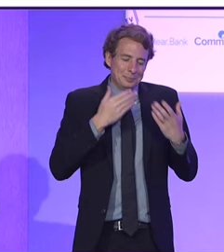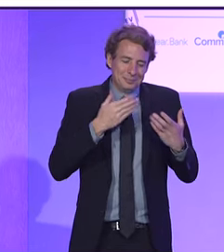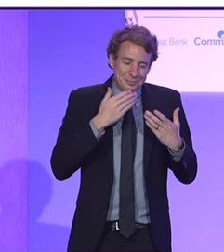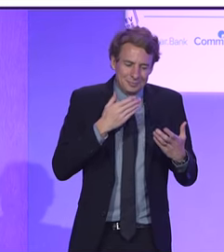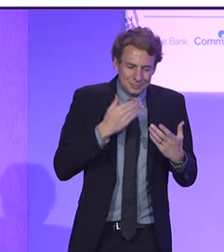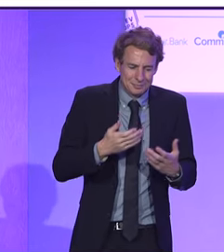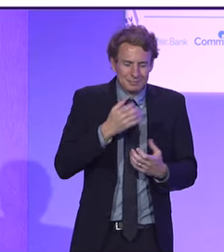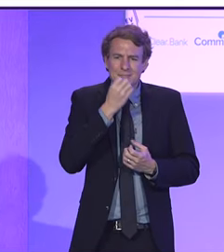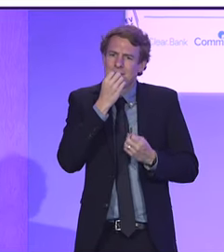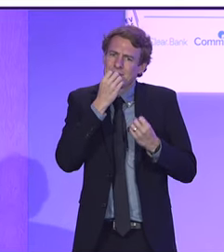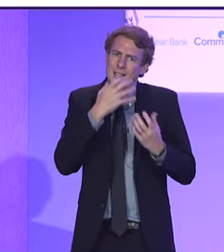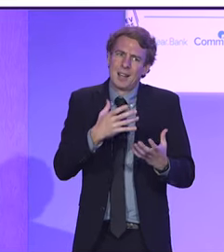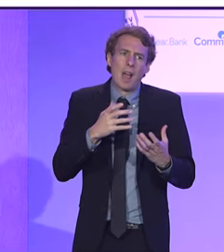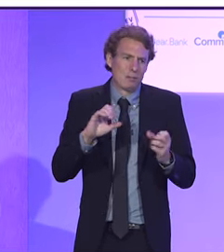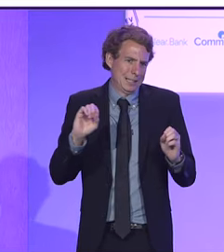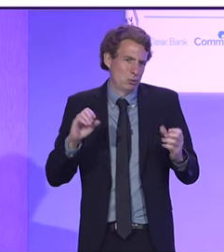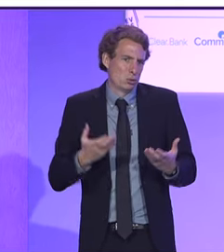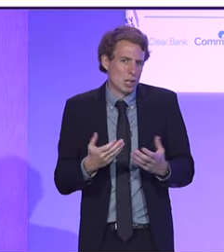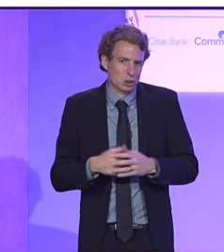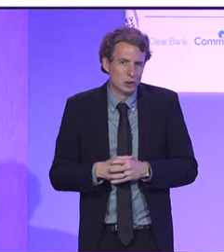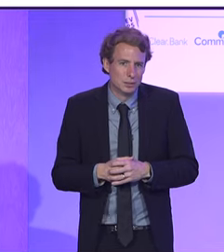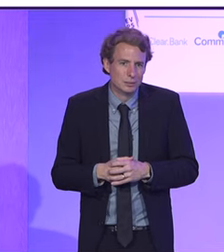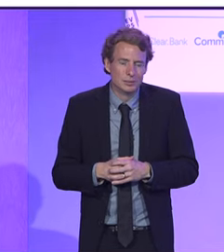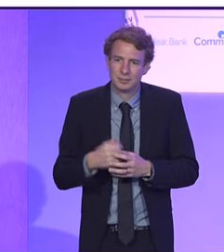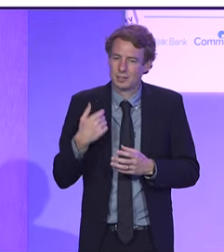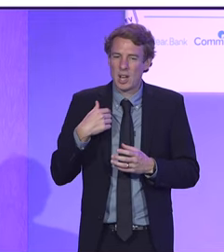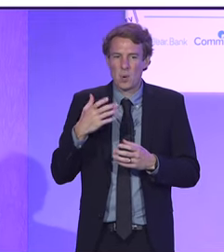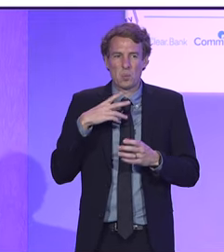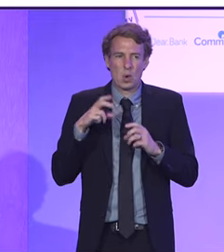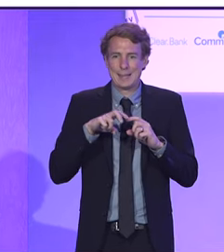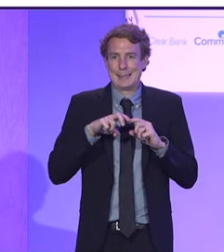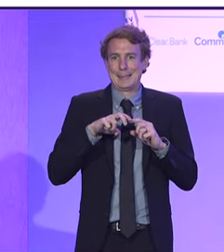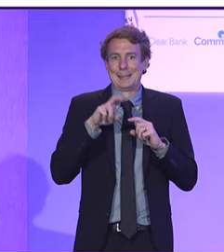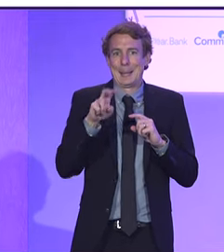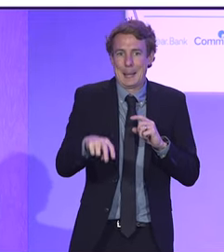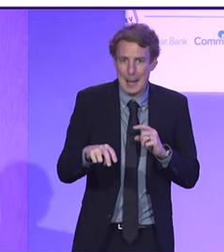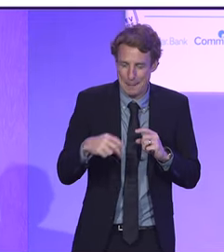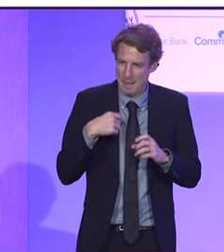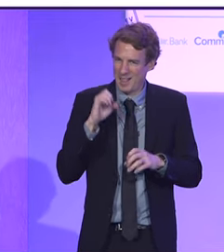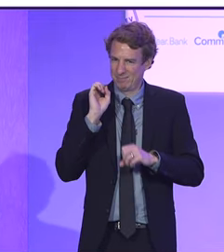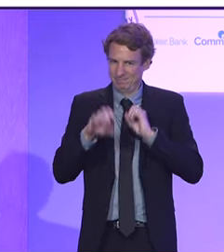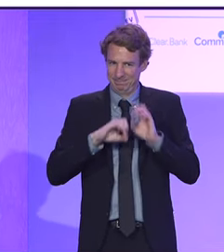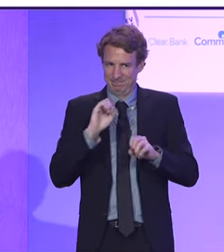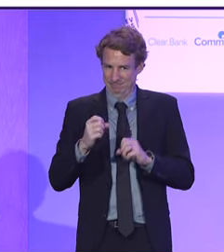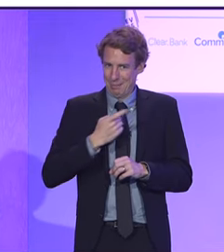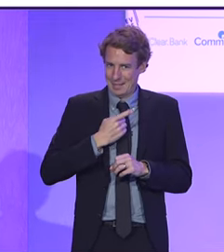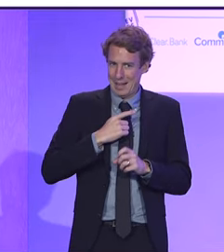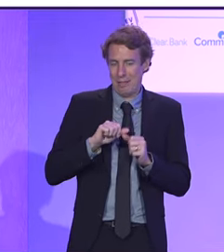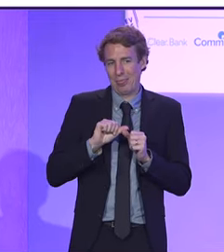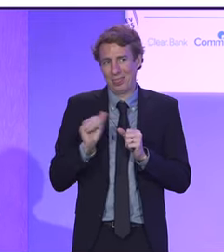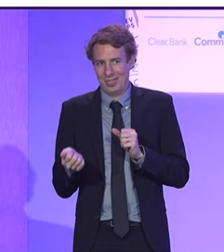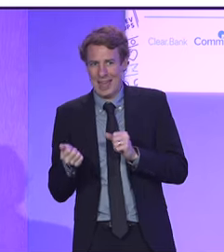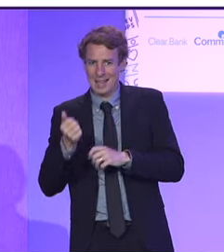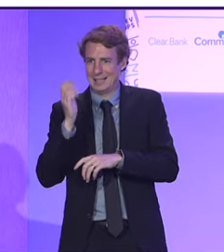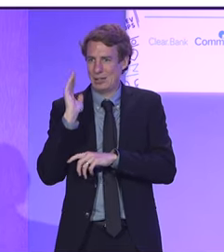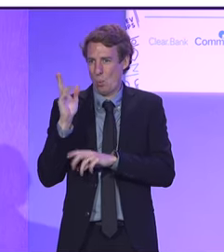that lovely introduction. I'm just gonna skip right to the part where I'll talk about myself and then I'll introduce the actual talk because we